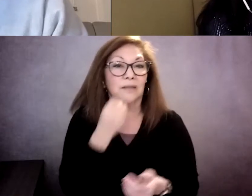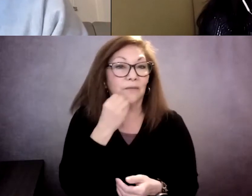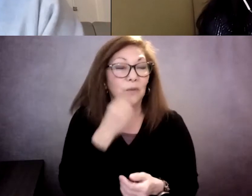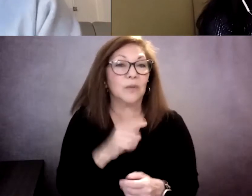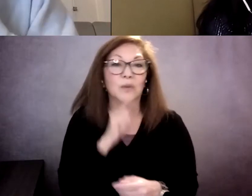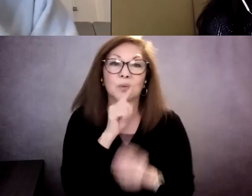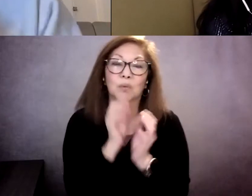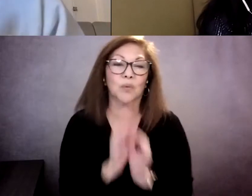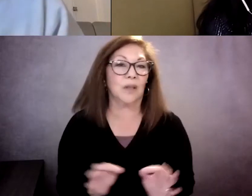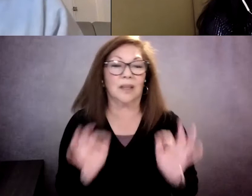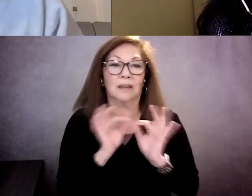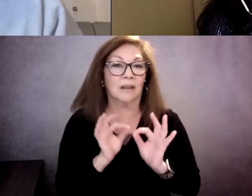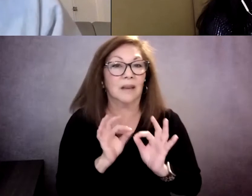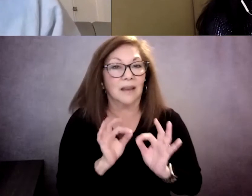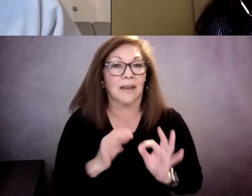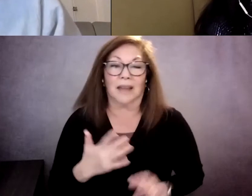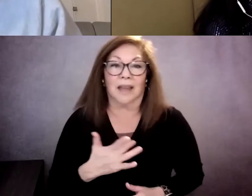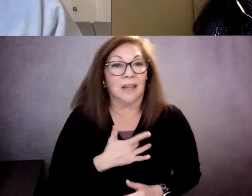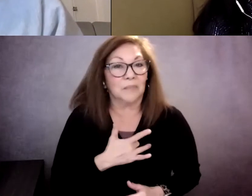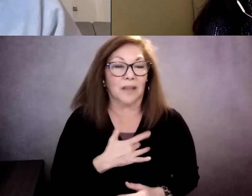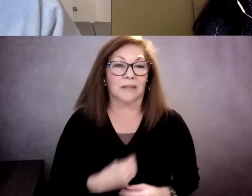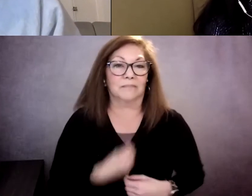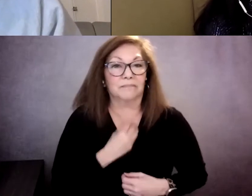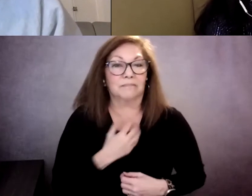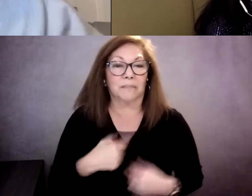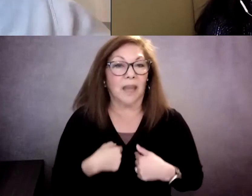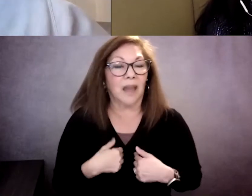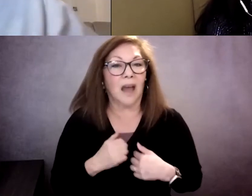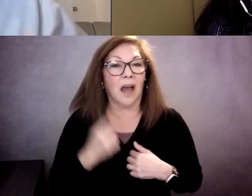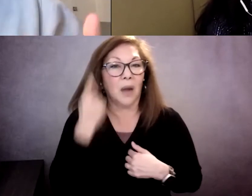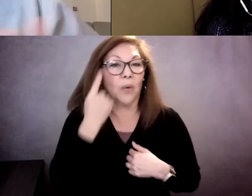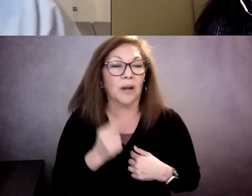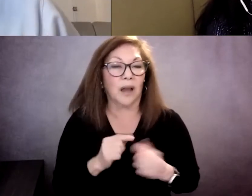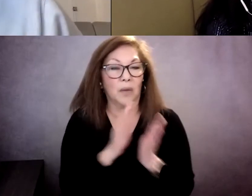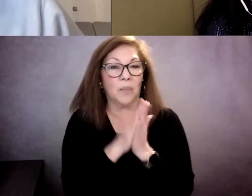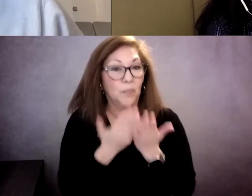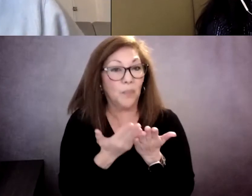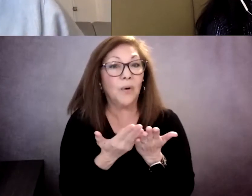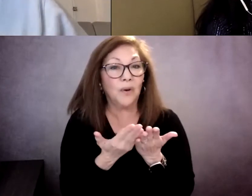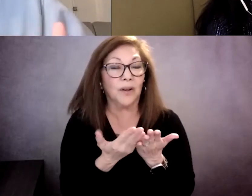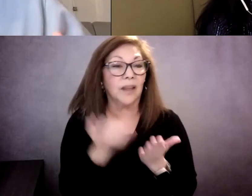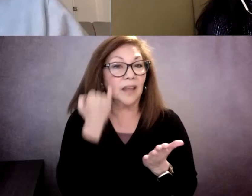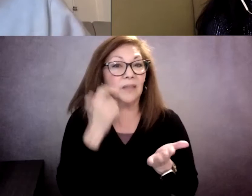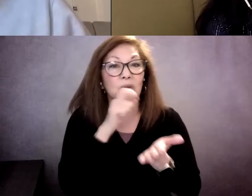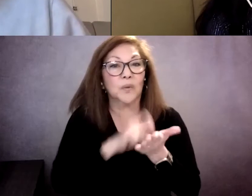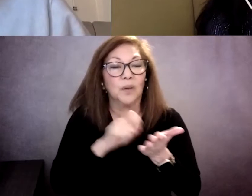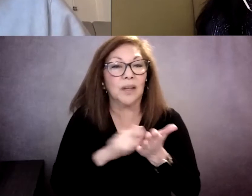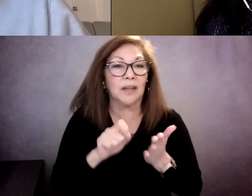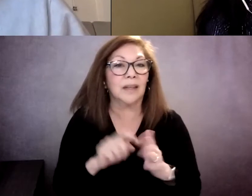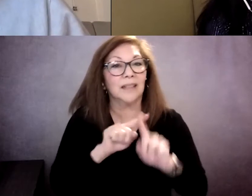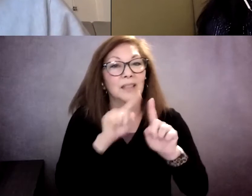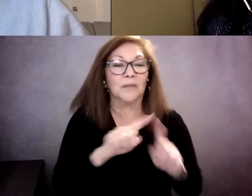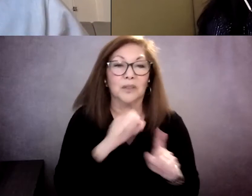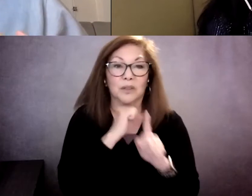really significant to me. And I really do wonder how that book would have read had she, written it in a different set of